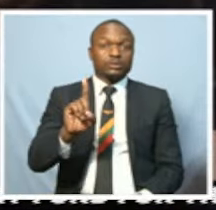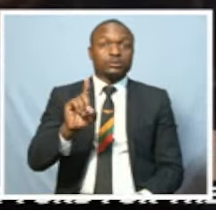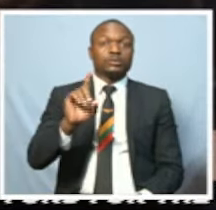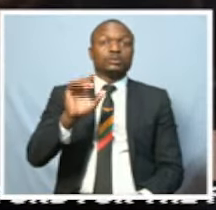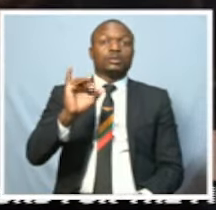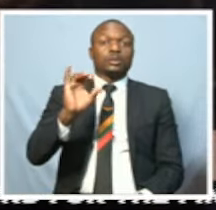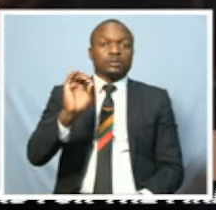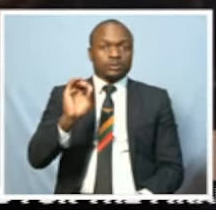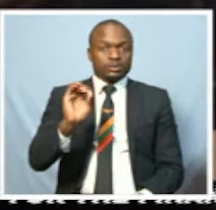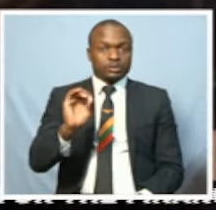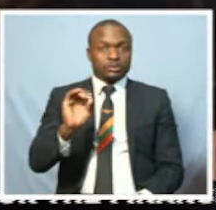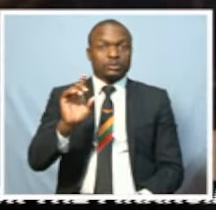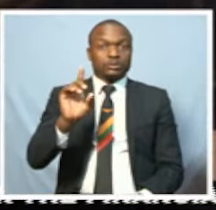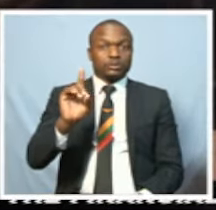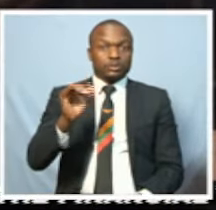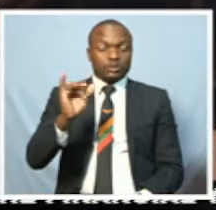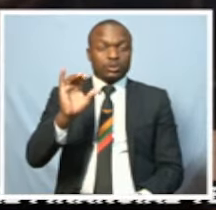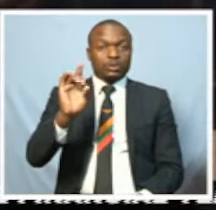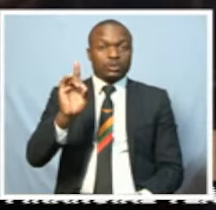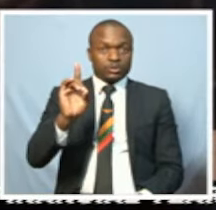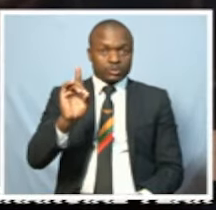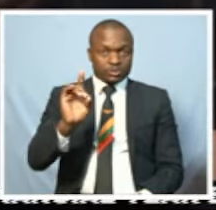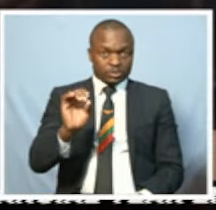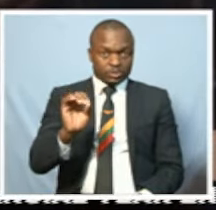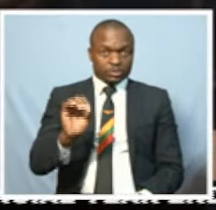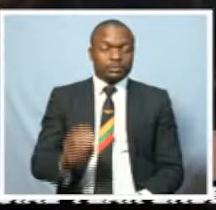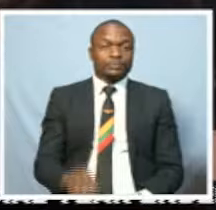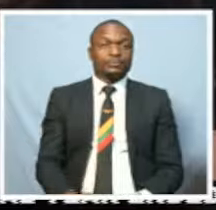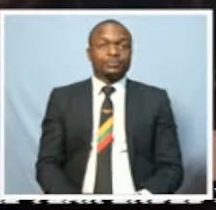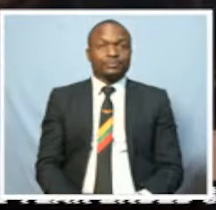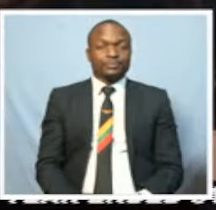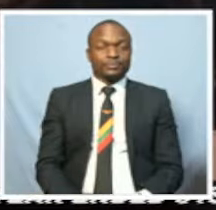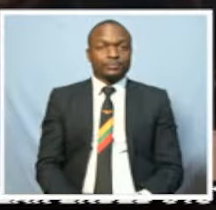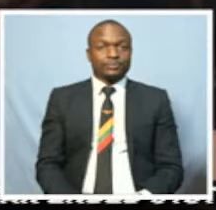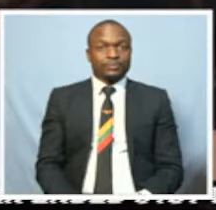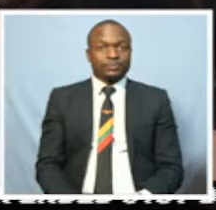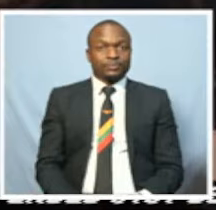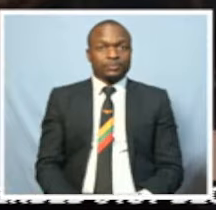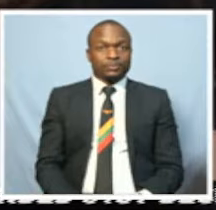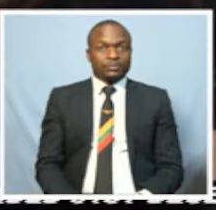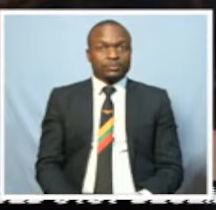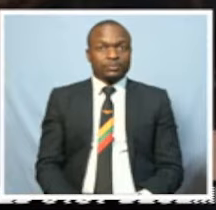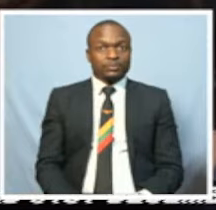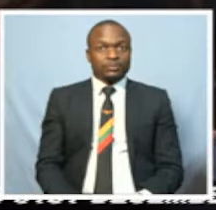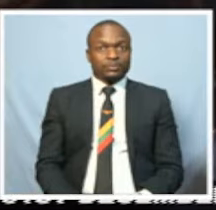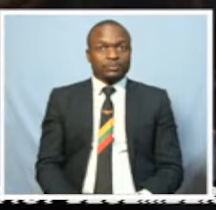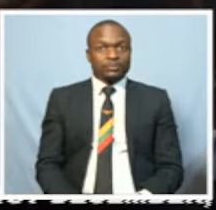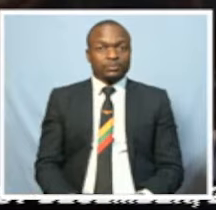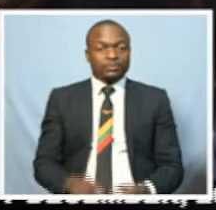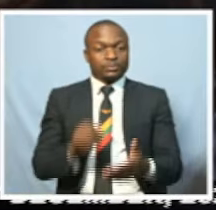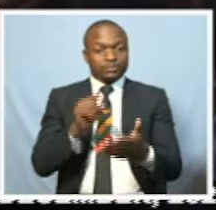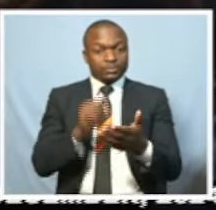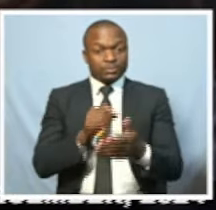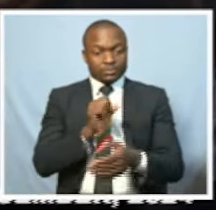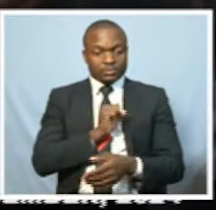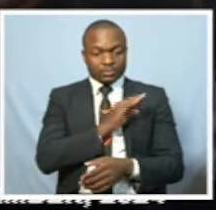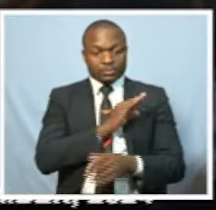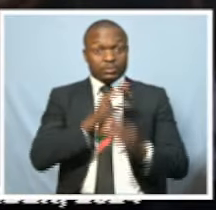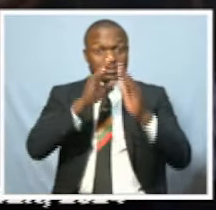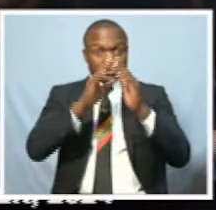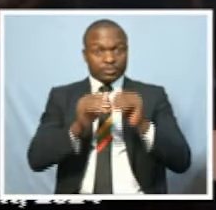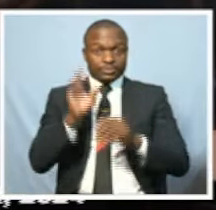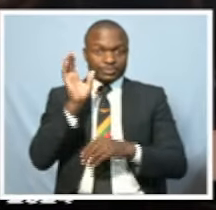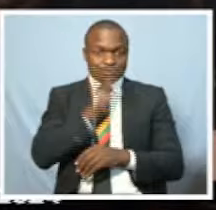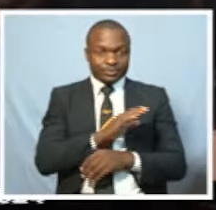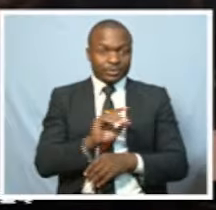the delayed completion of a staff house. We are told this staff house has now been completed.